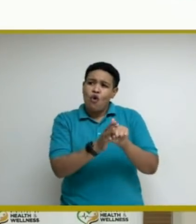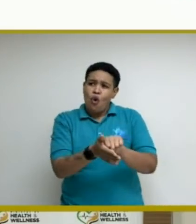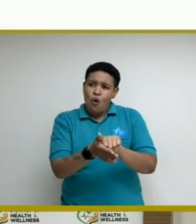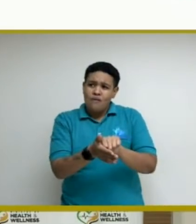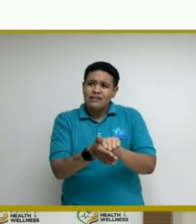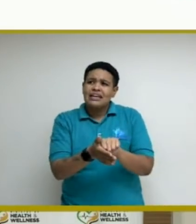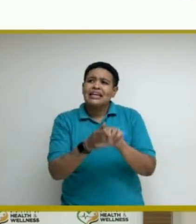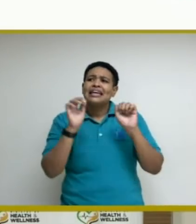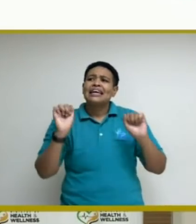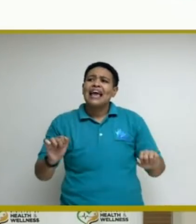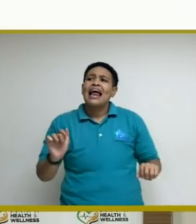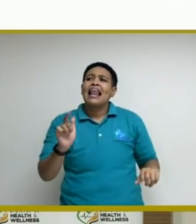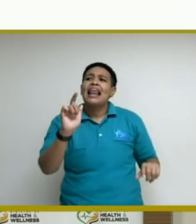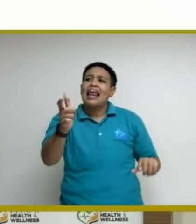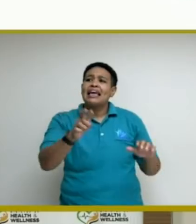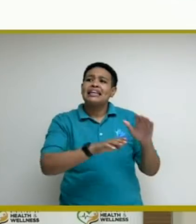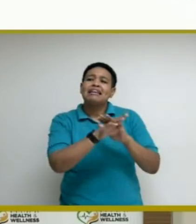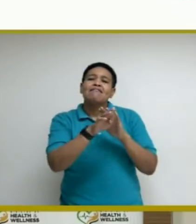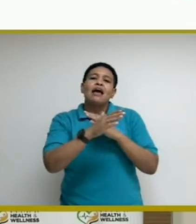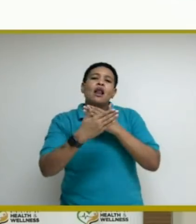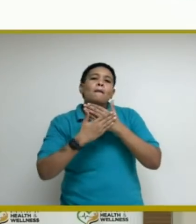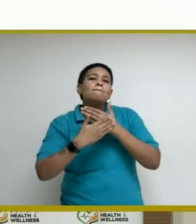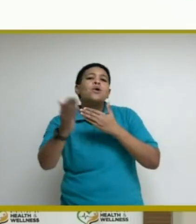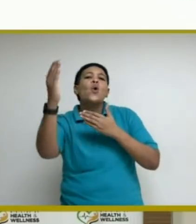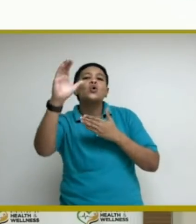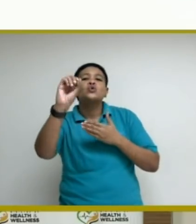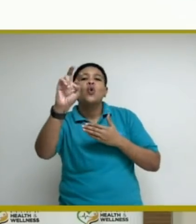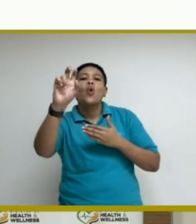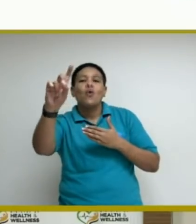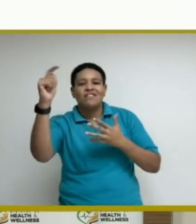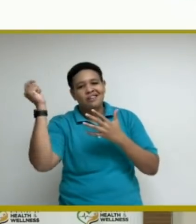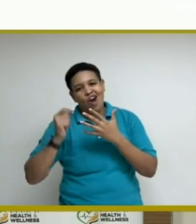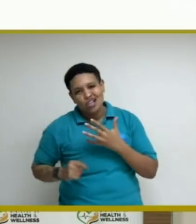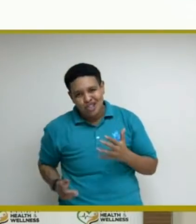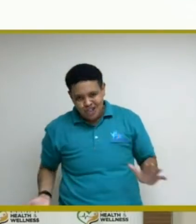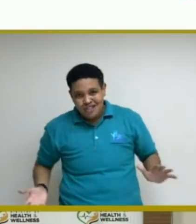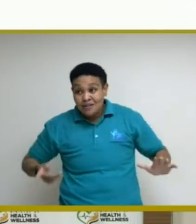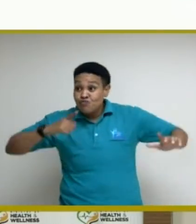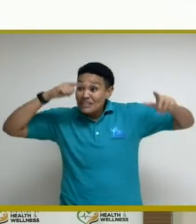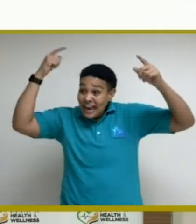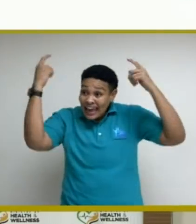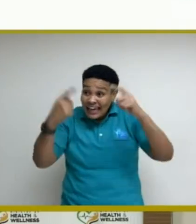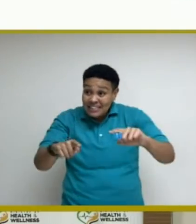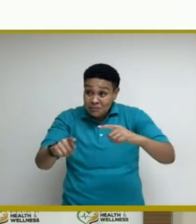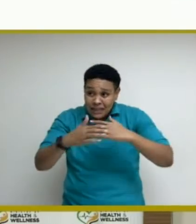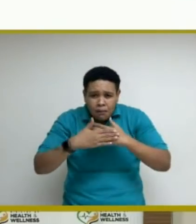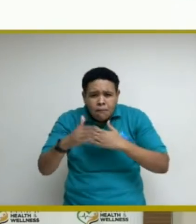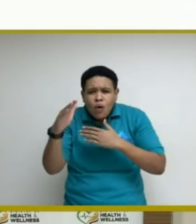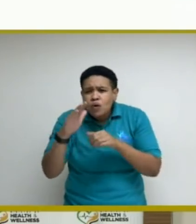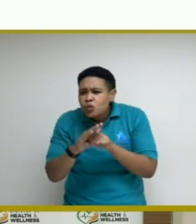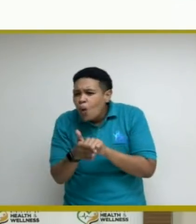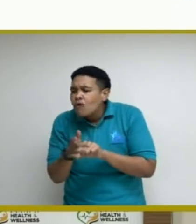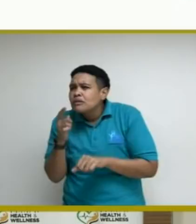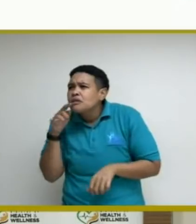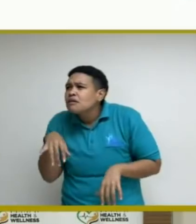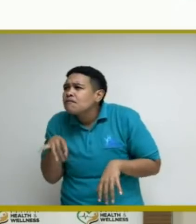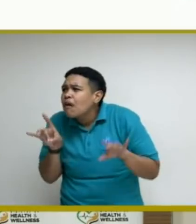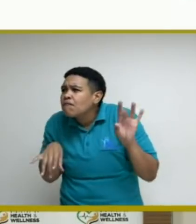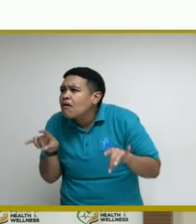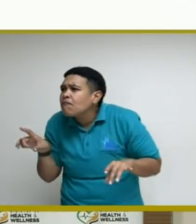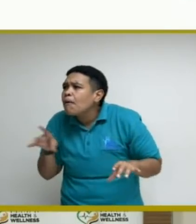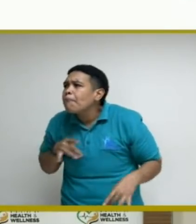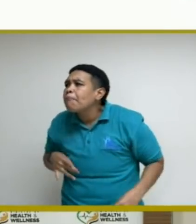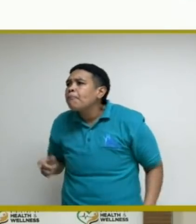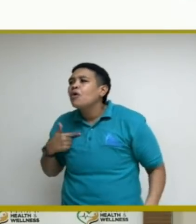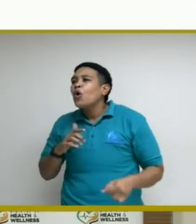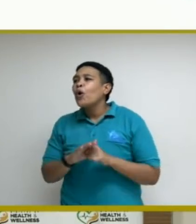COVID-19 can later develop a post-COVID condition. The incidence of this post-COVID syndrome is estimated at 10